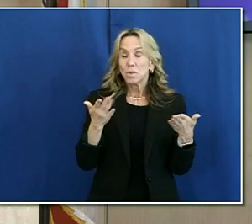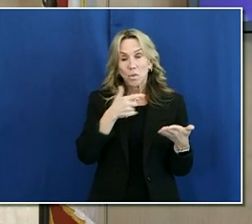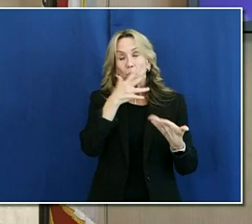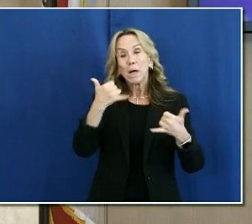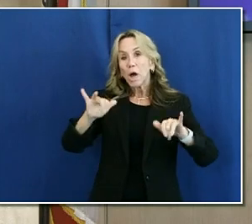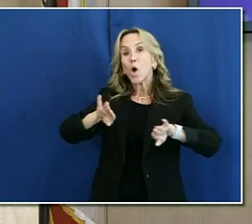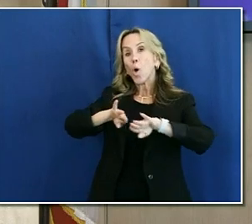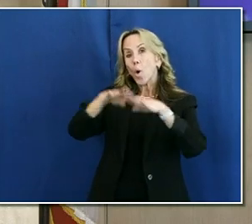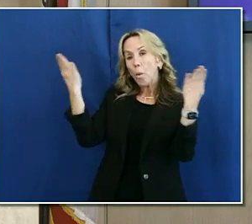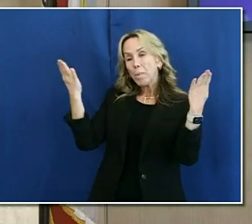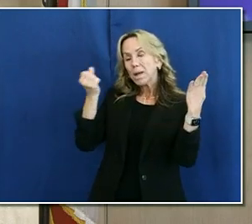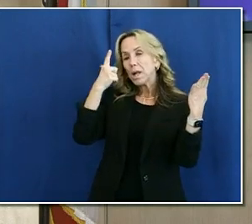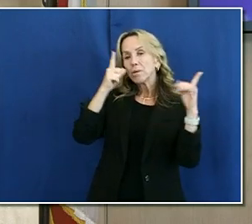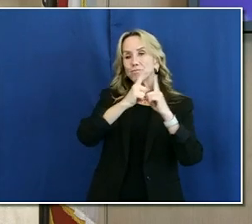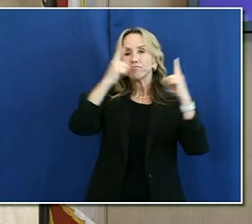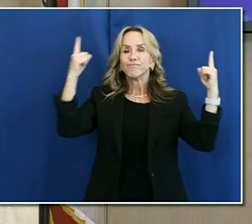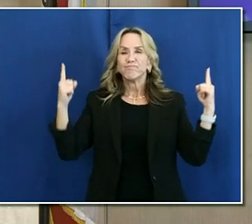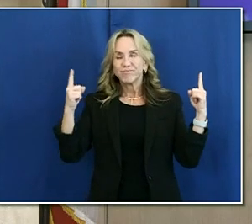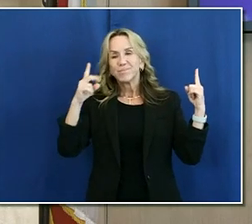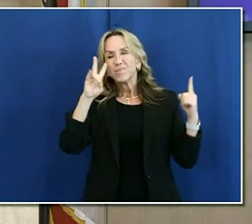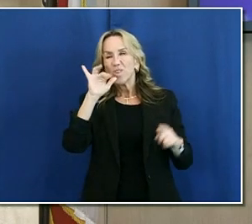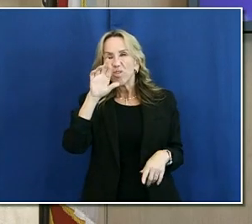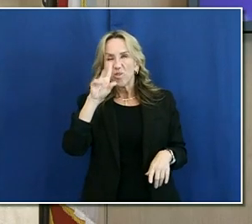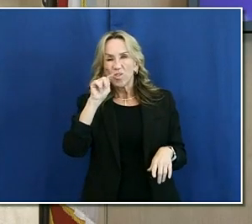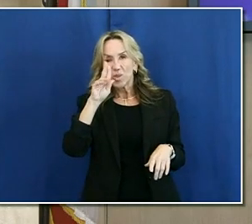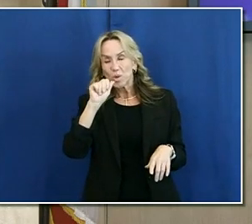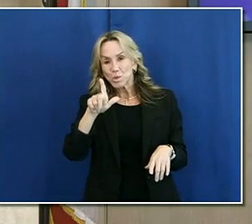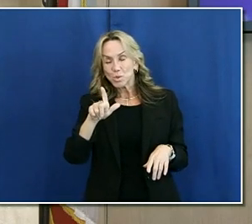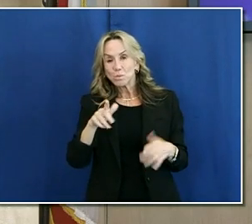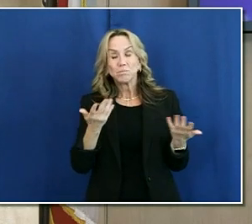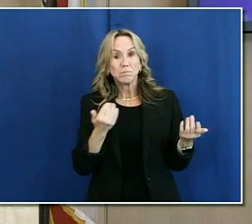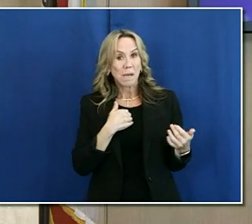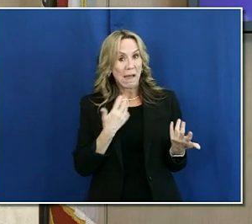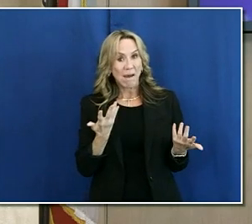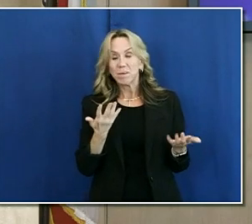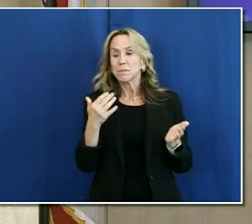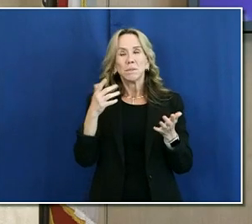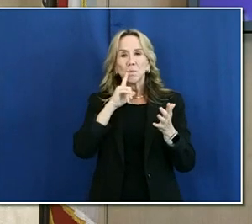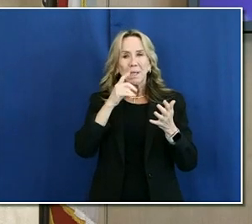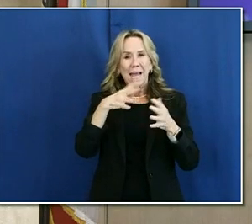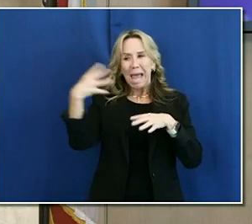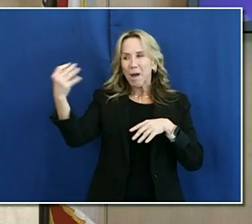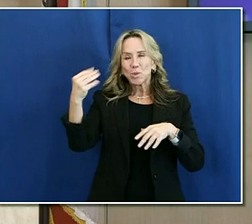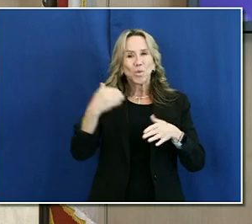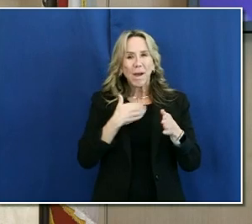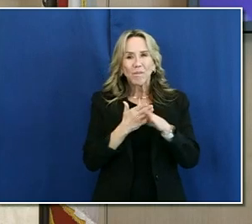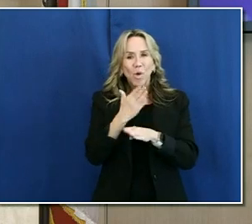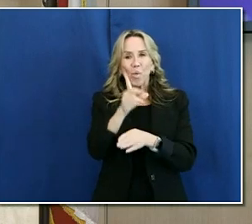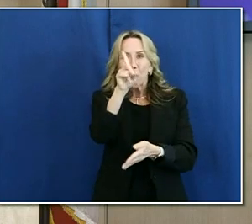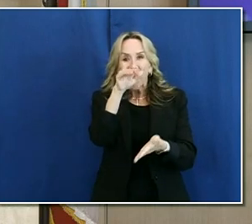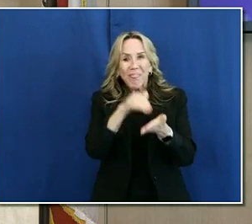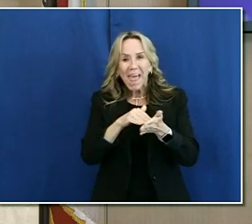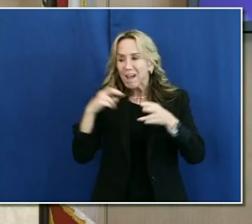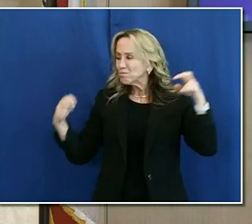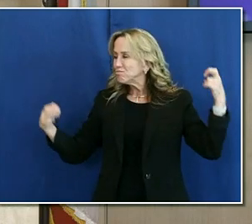open virtually. That said, we do have about 1,000 spaces of outdoor seating, and those will remain available since there is wireless